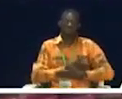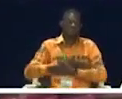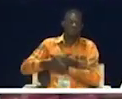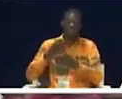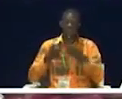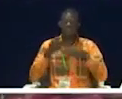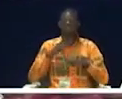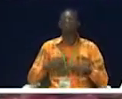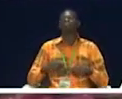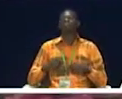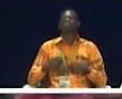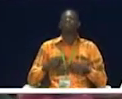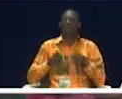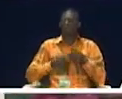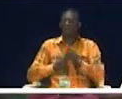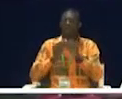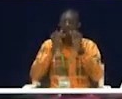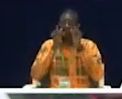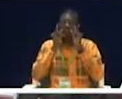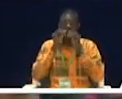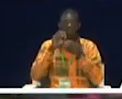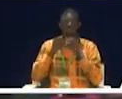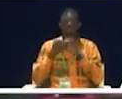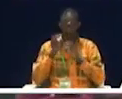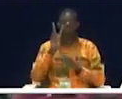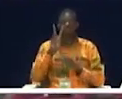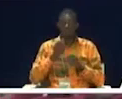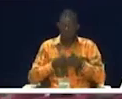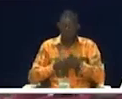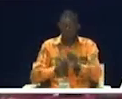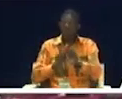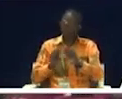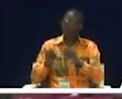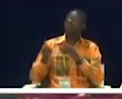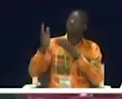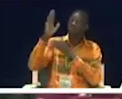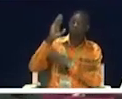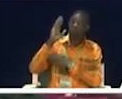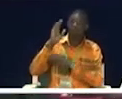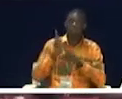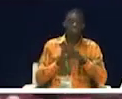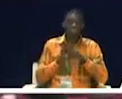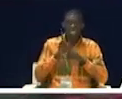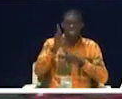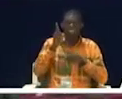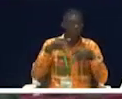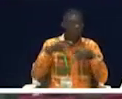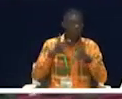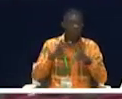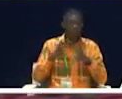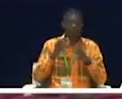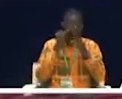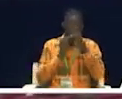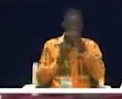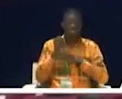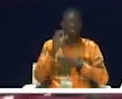Praise the Lord. Follow his instruction. Number two, follow his direction. Isaiah 30 verse 21. Isaiah 30